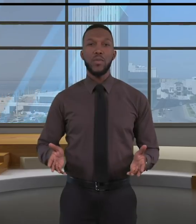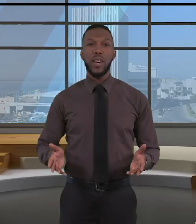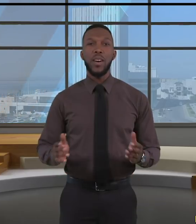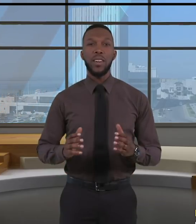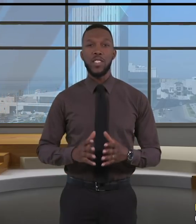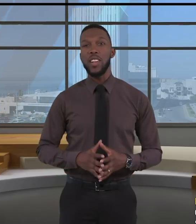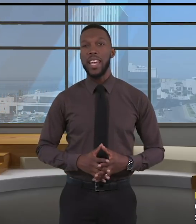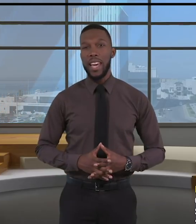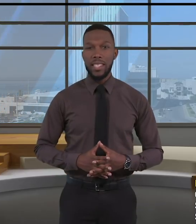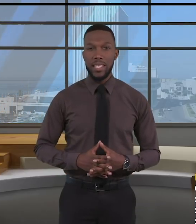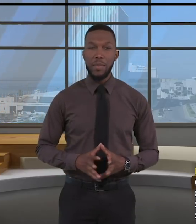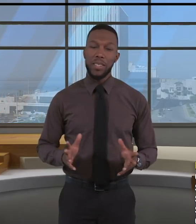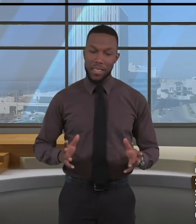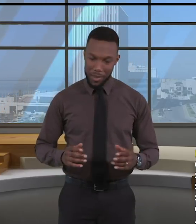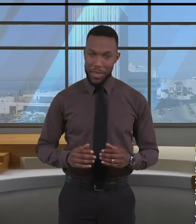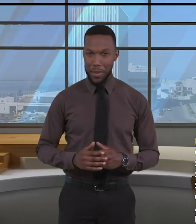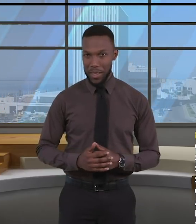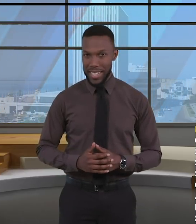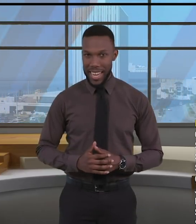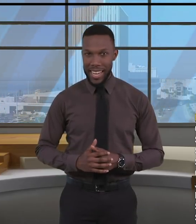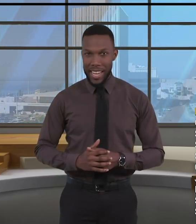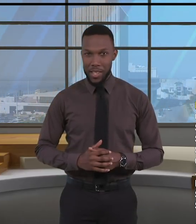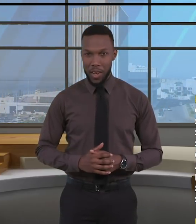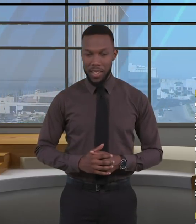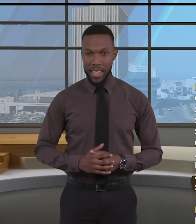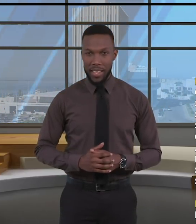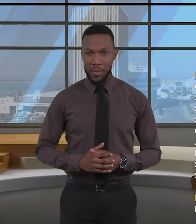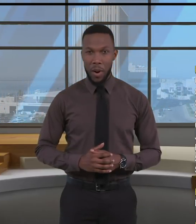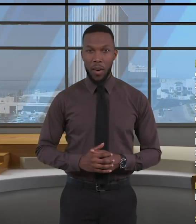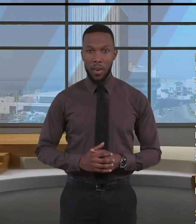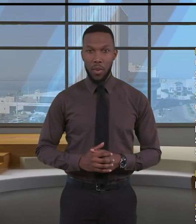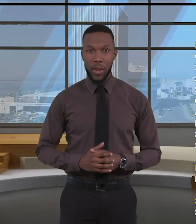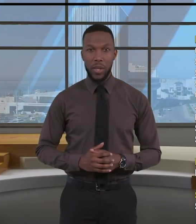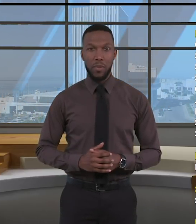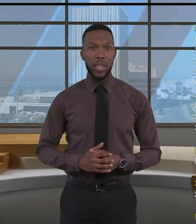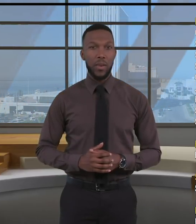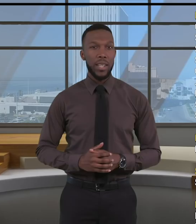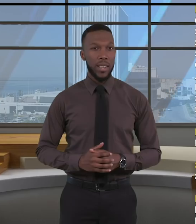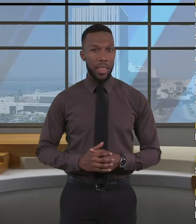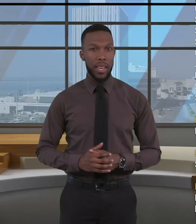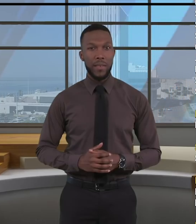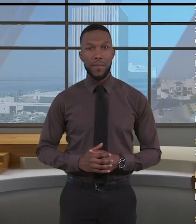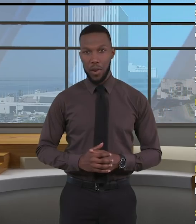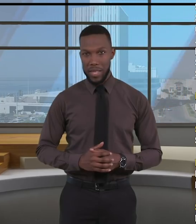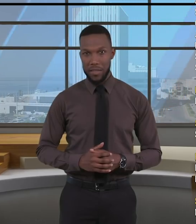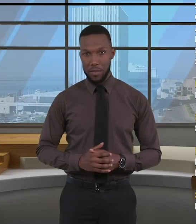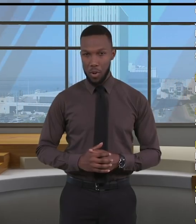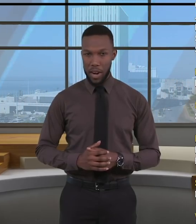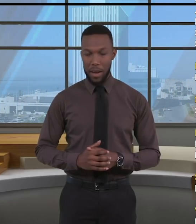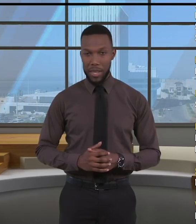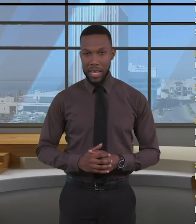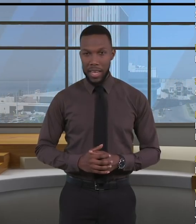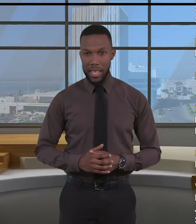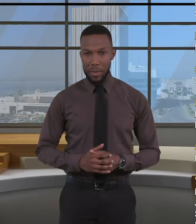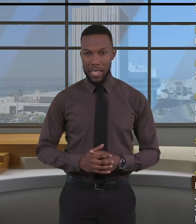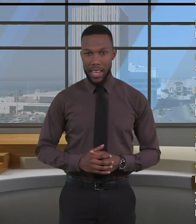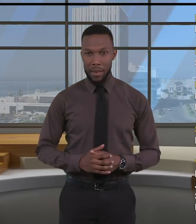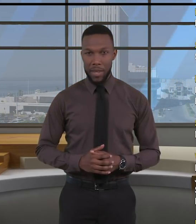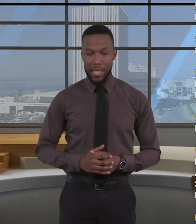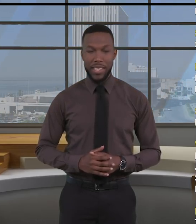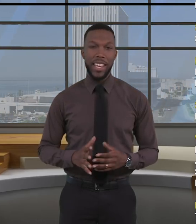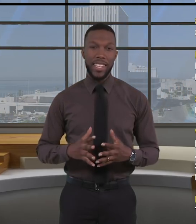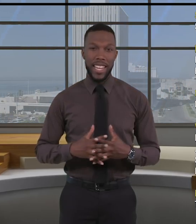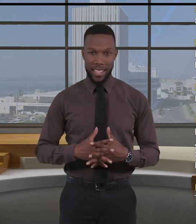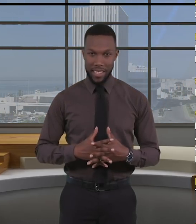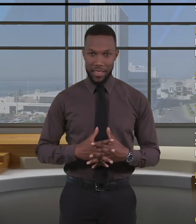This is where our journey ends, but only for today. Join us again tomorrow when we bring you another informative program. In the